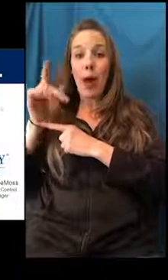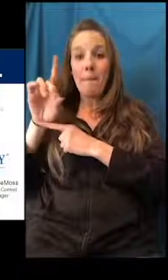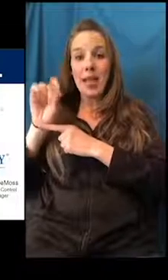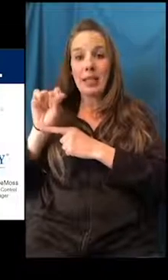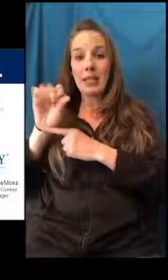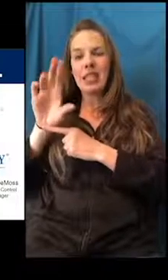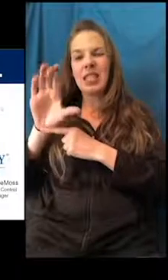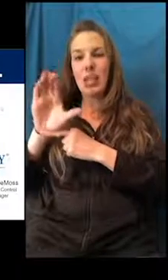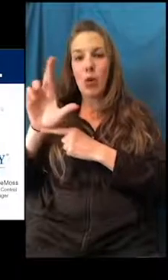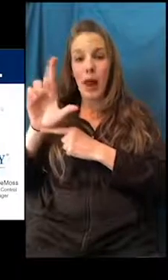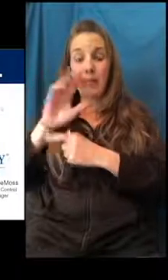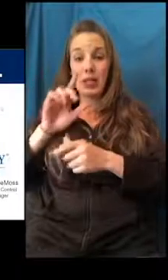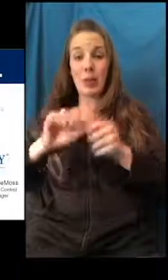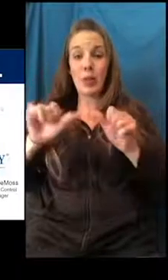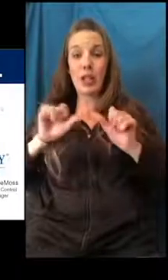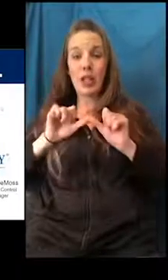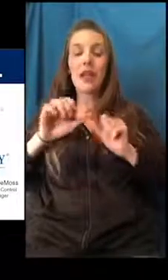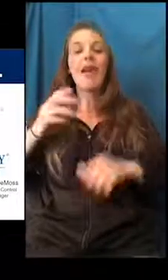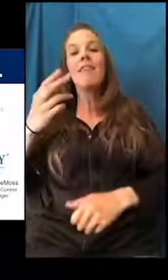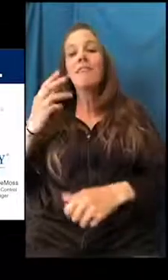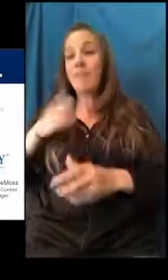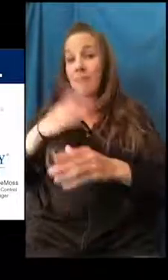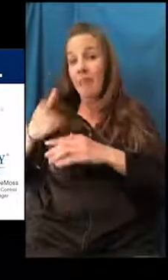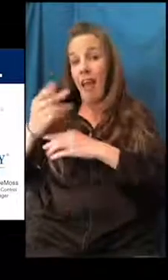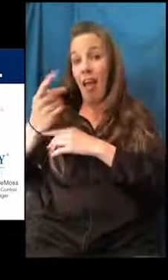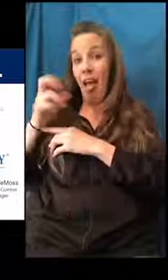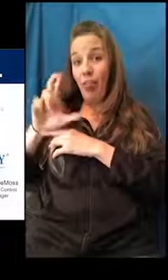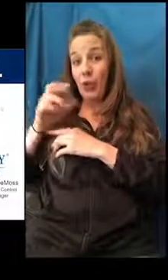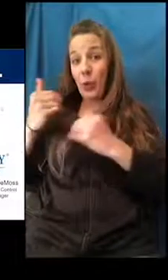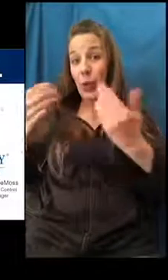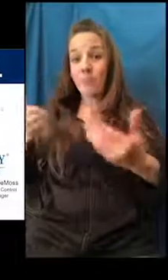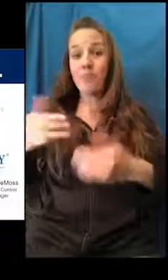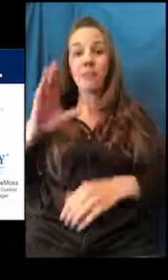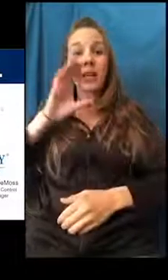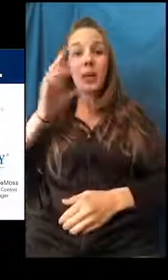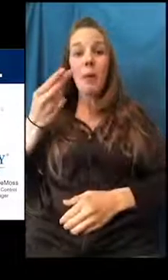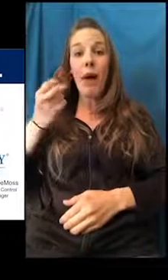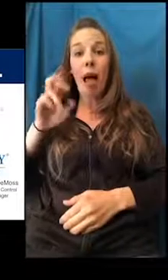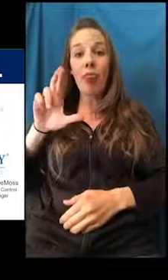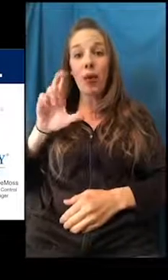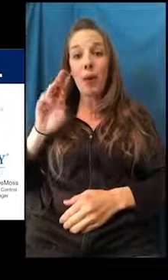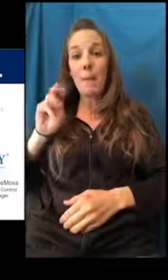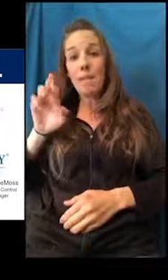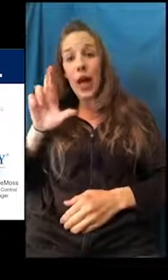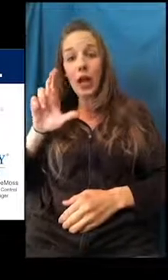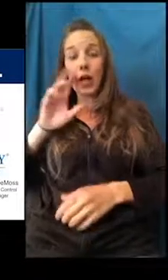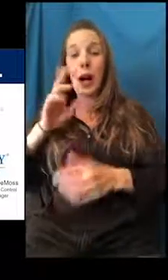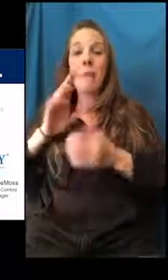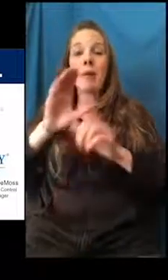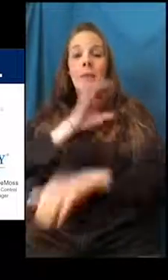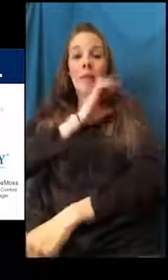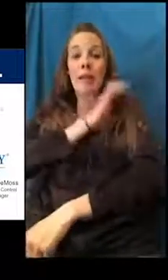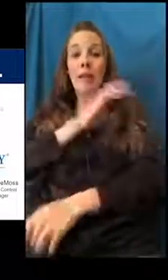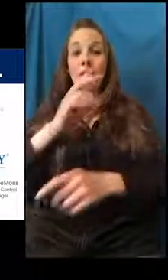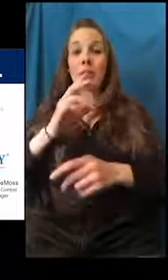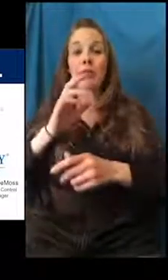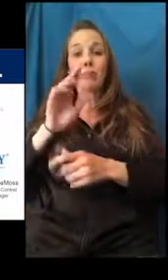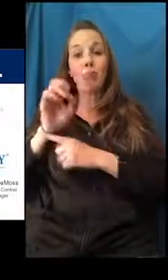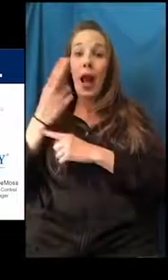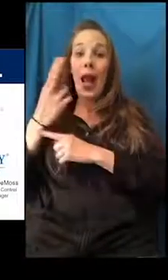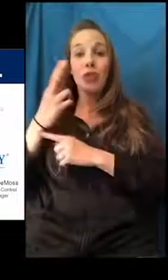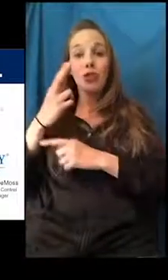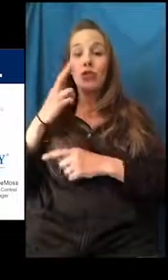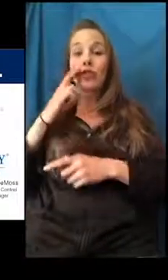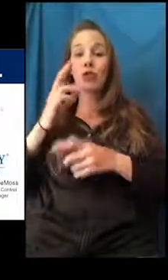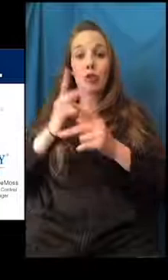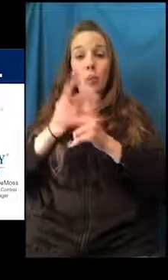Okay, and I'm going to have Heather go ahead. Hello, I'm Heather Metter, and I am the Clinical Services Branch Supervisor for Linn